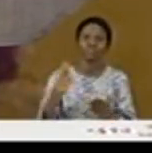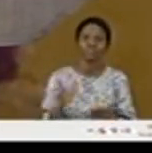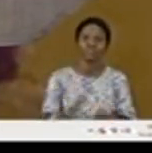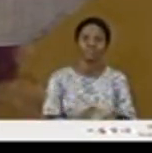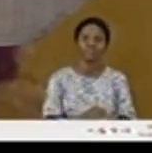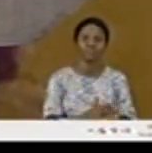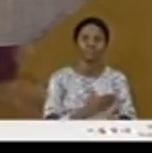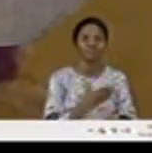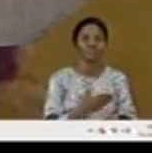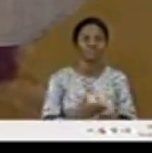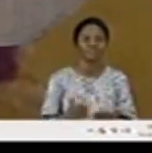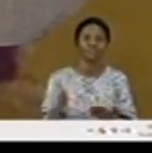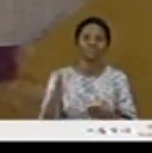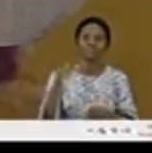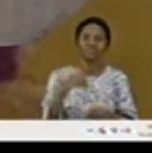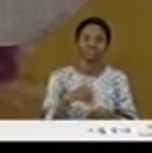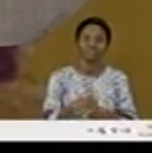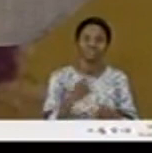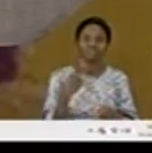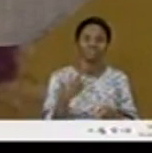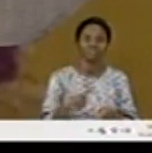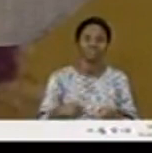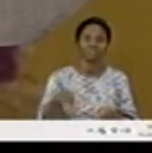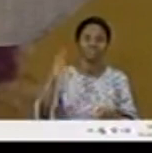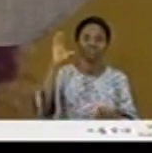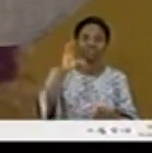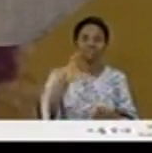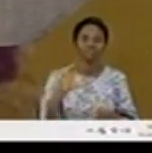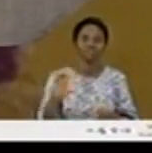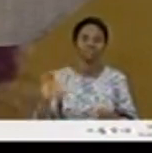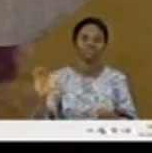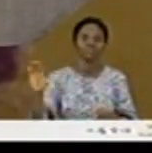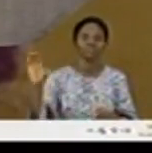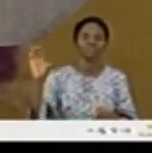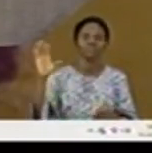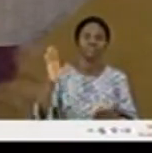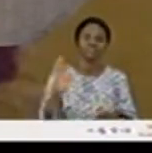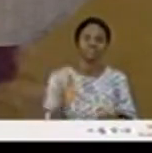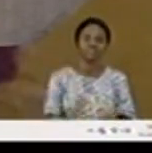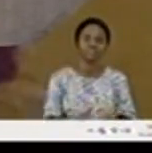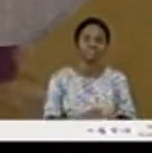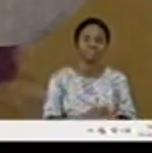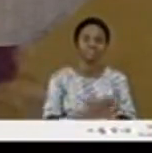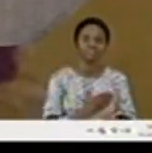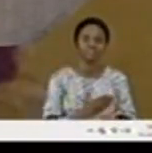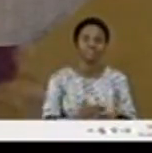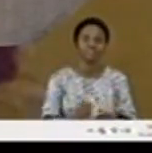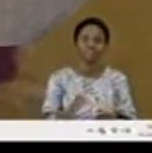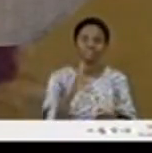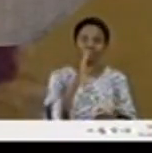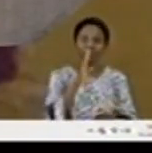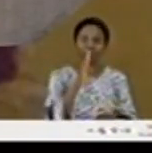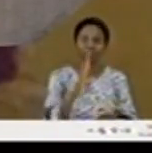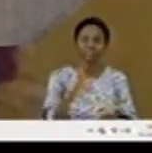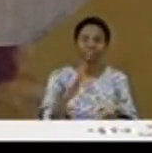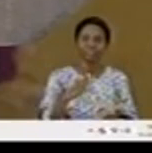In the cross, in the cross, be